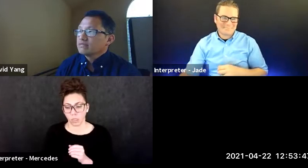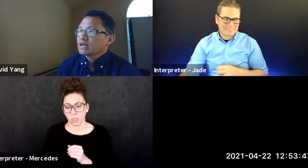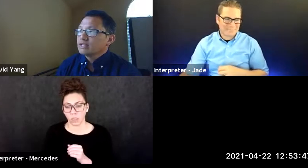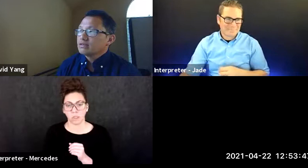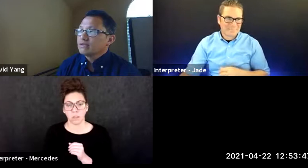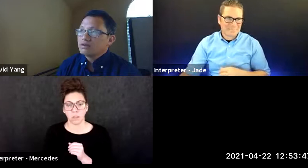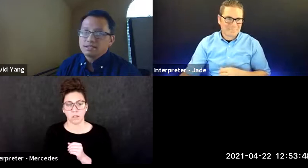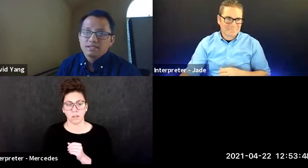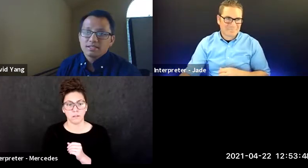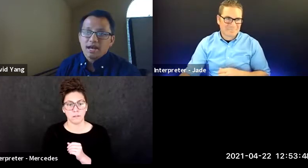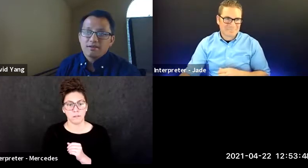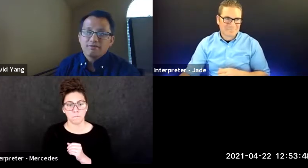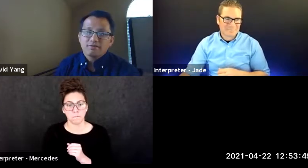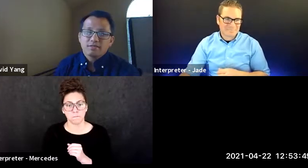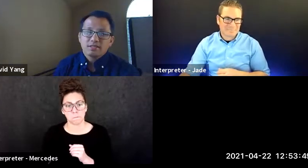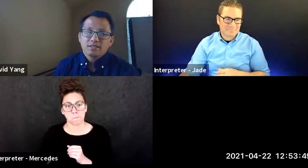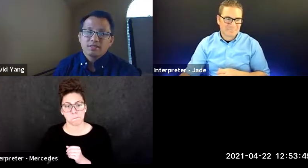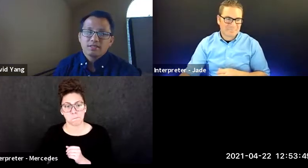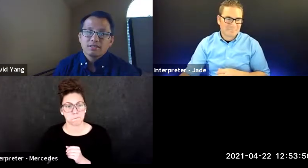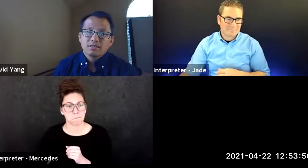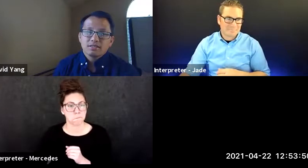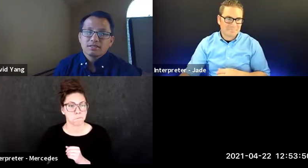Asian Pacific Islander faculty and staff?